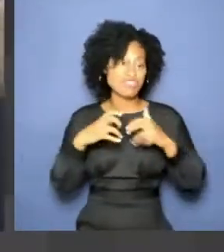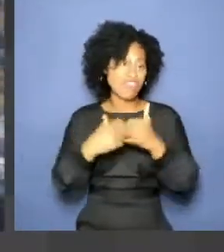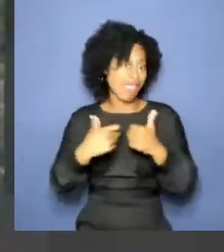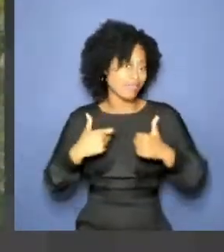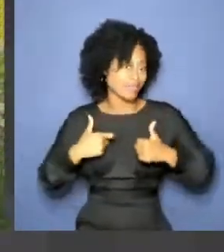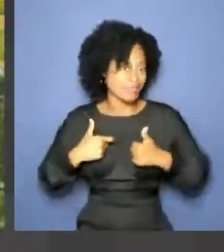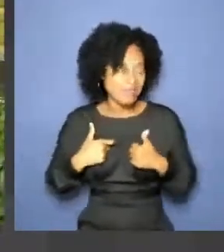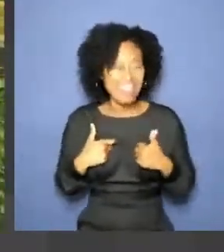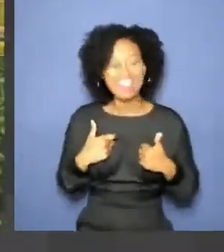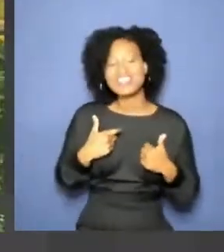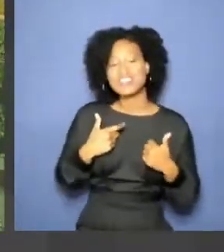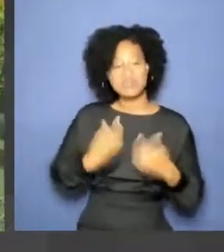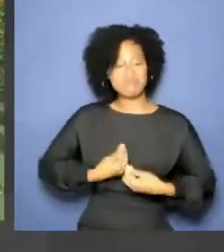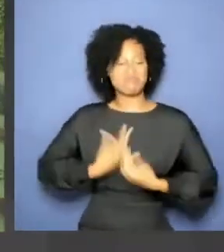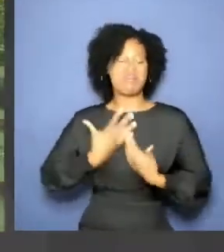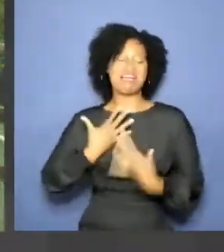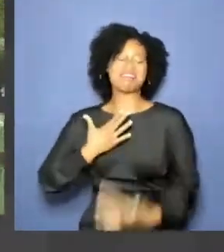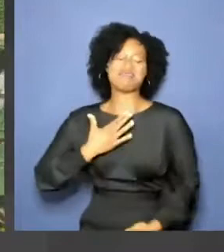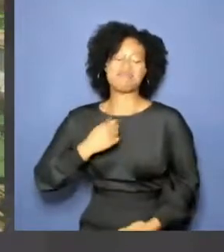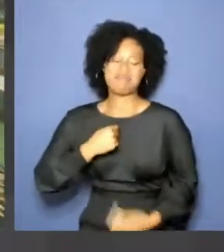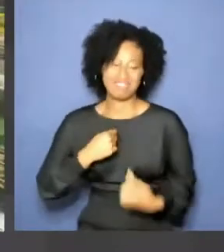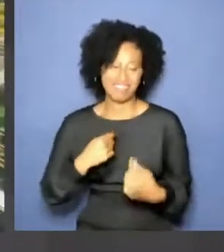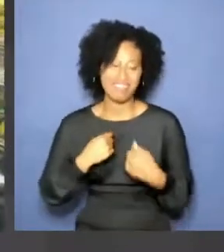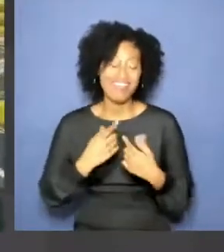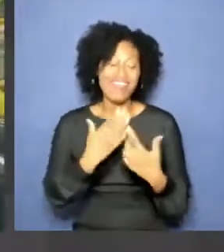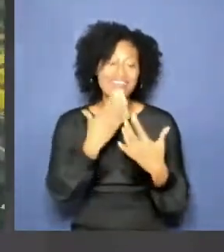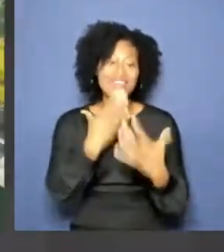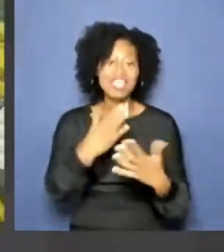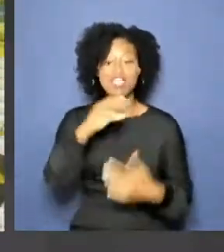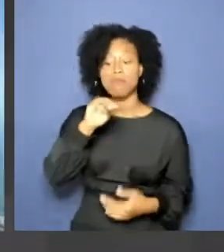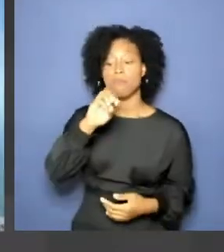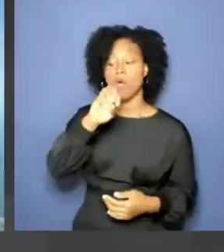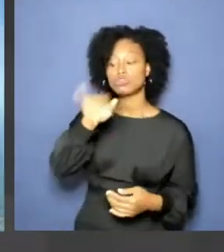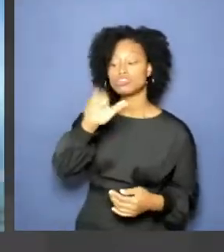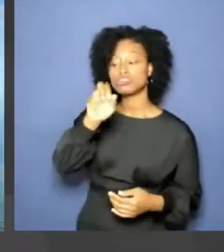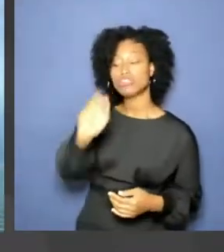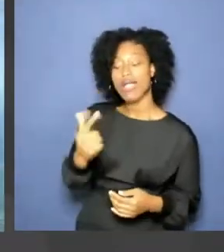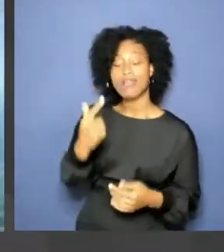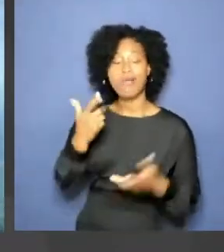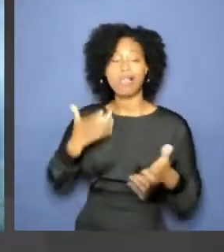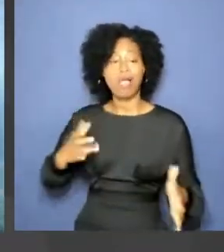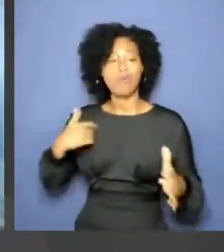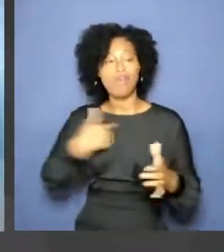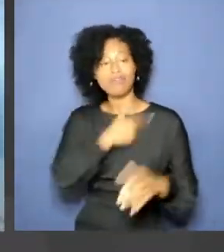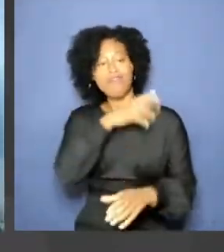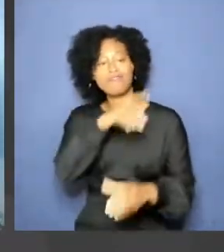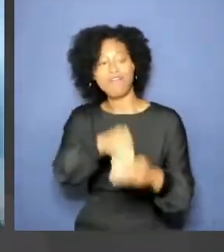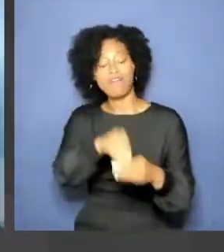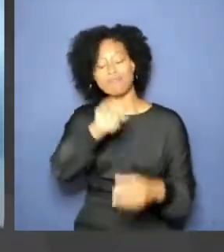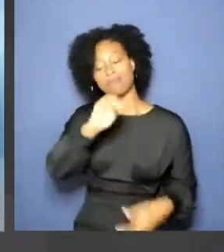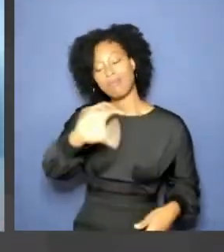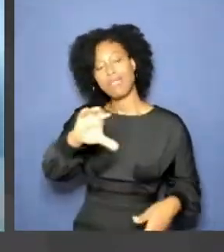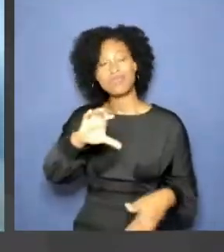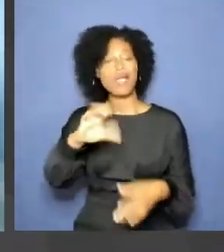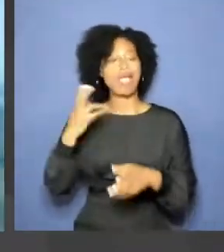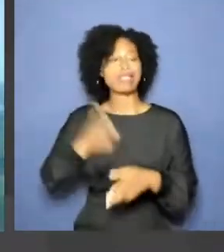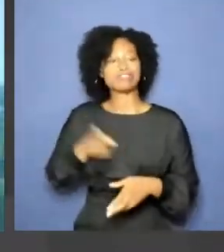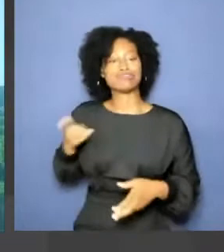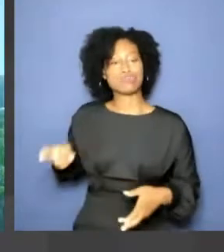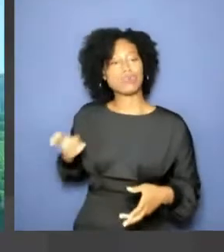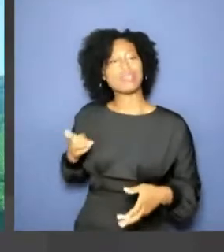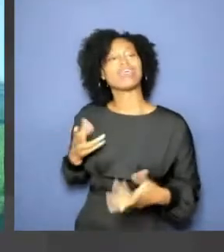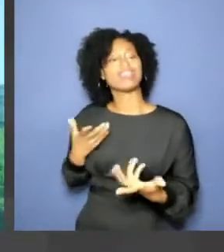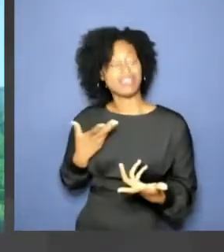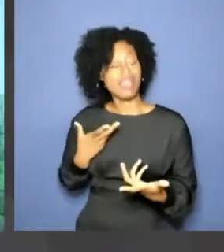you inspire me. Thank you Mojang for allowing us to be part of the Minecraft history. Let's